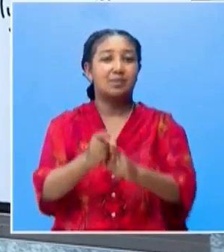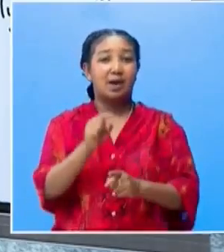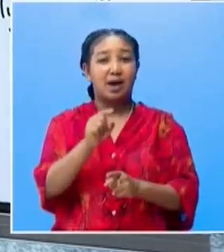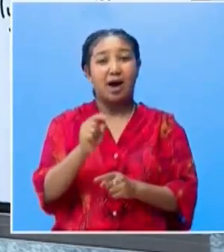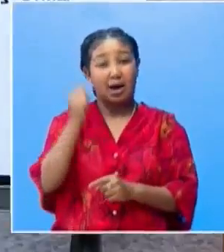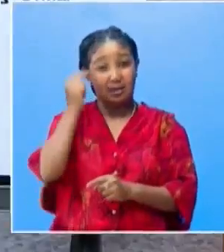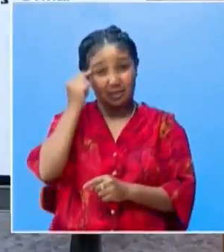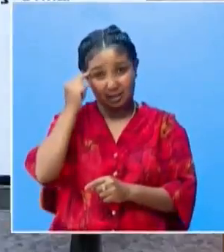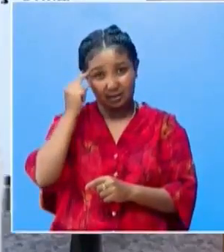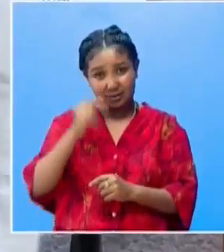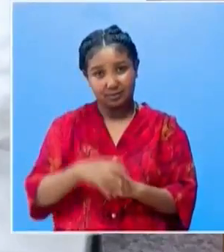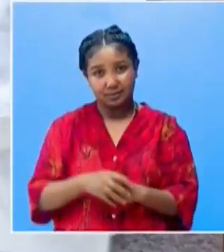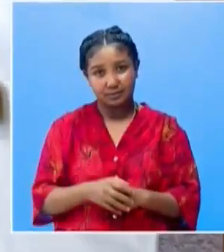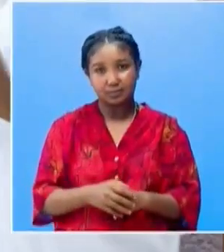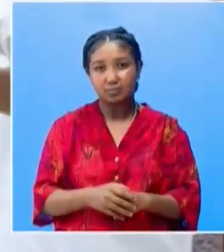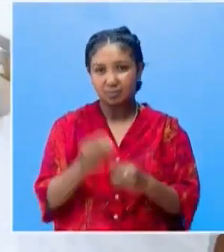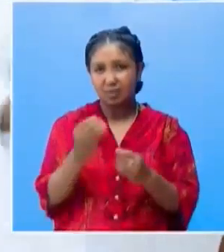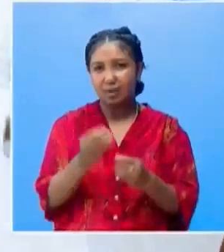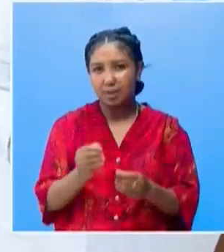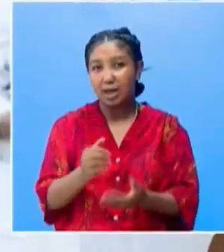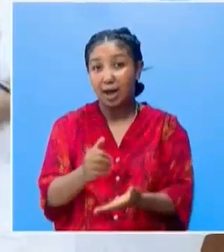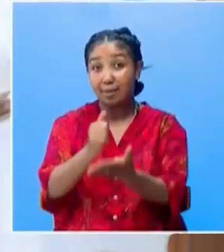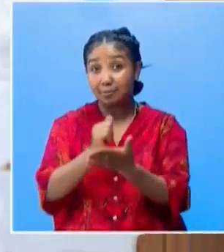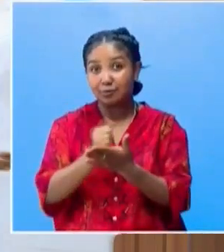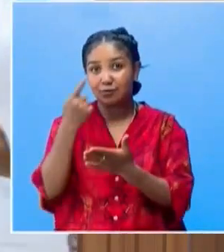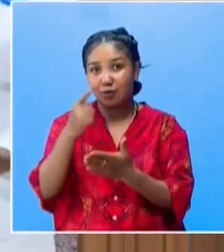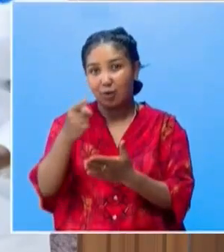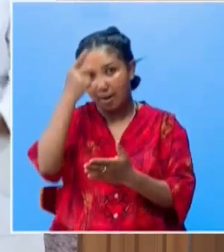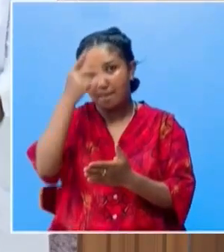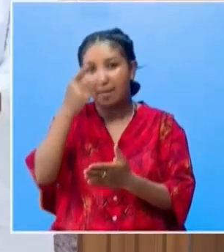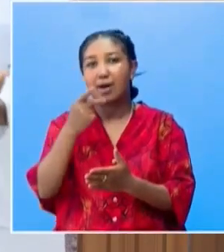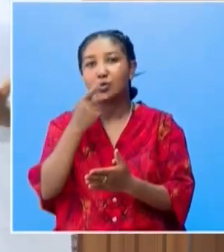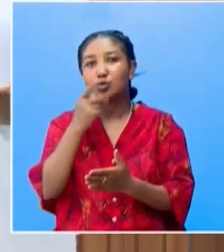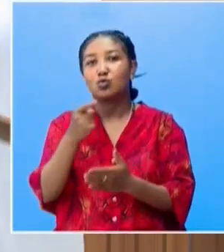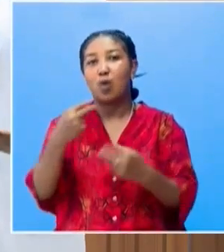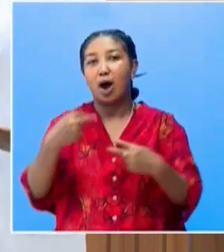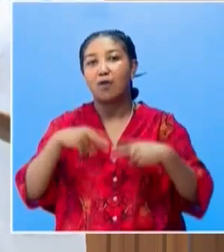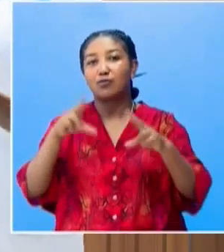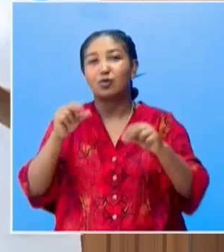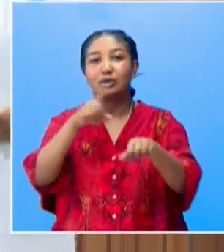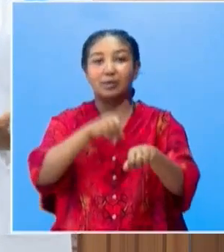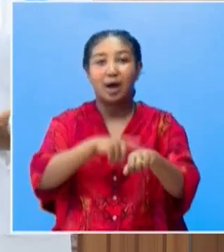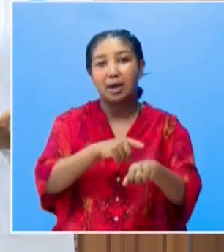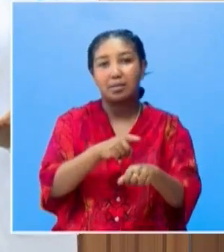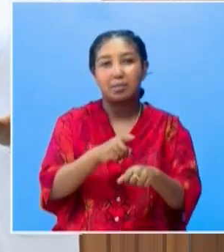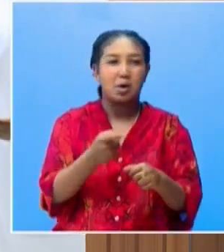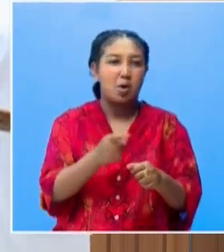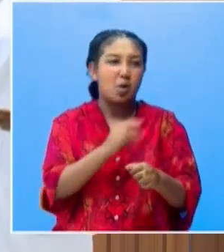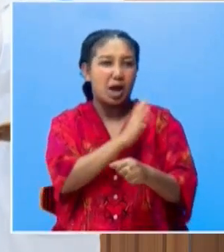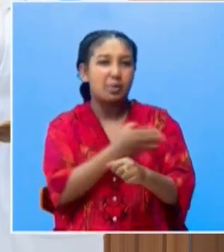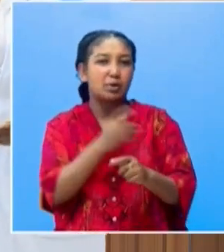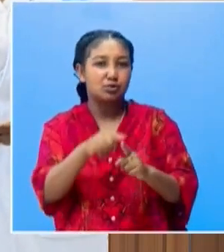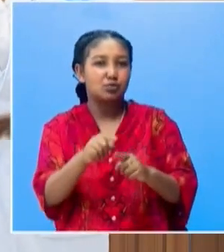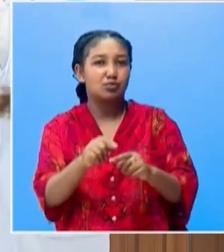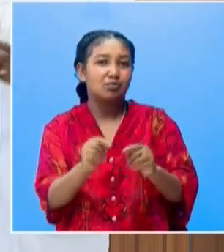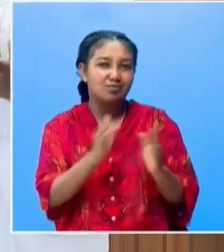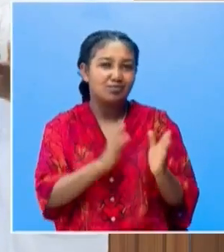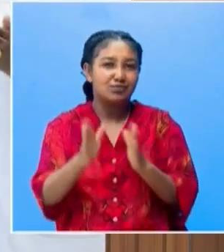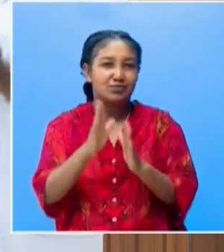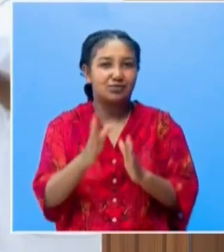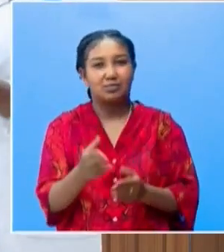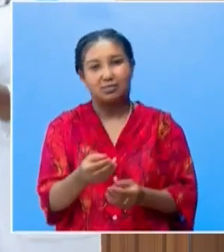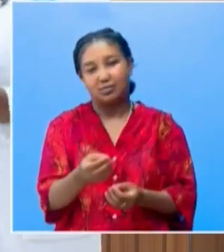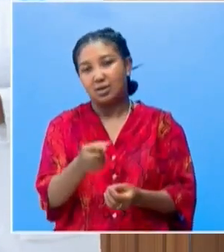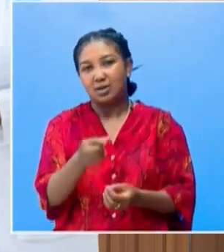I think, yeah, it's very helpful for parents who have no time or the ability to pack lunch